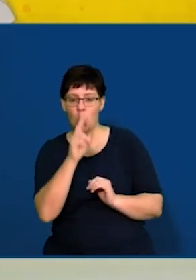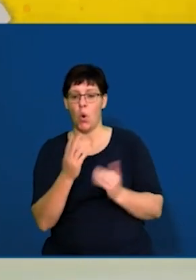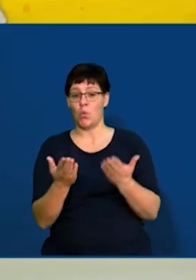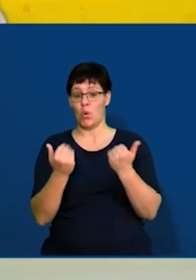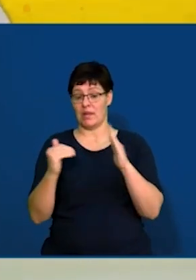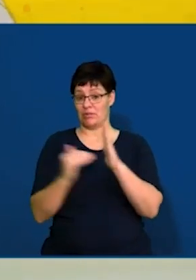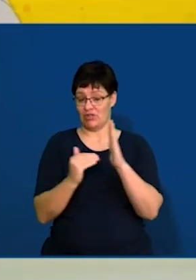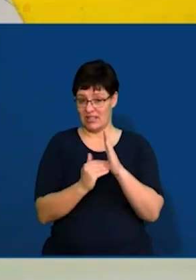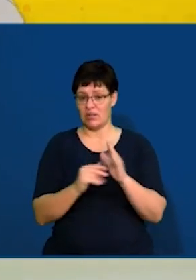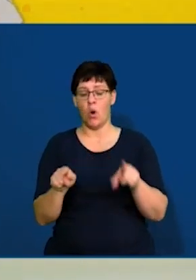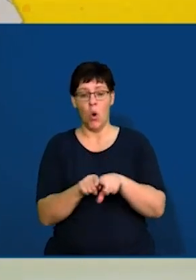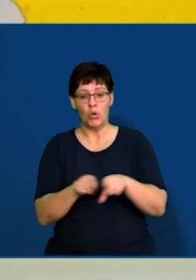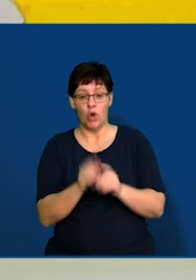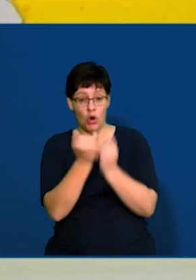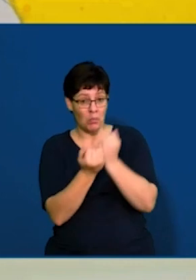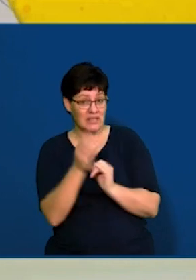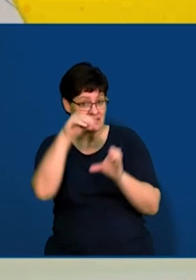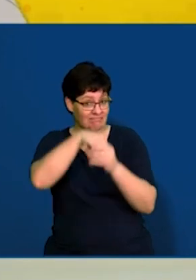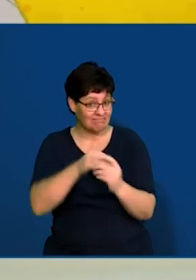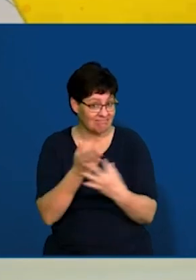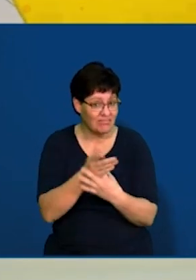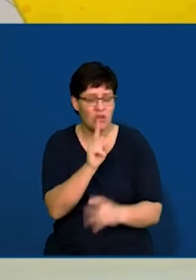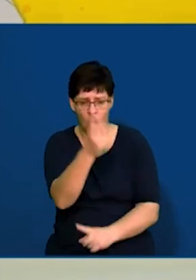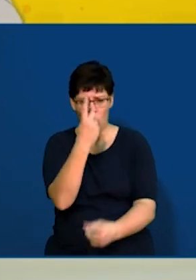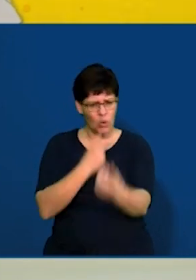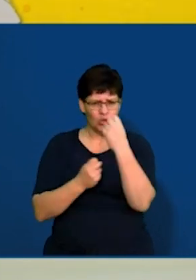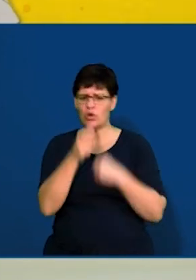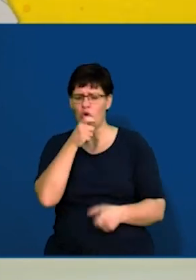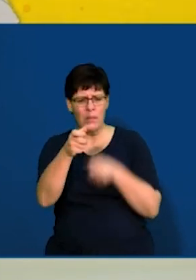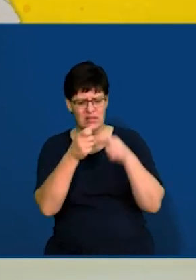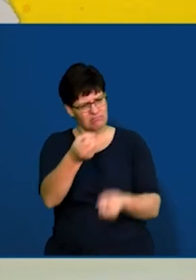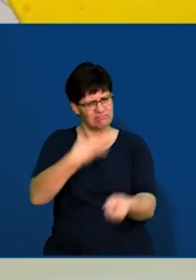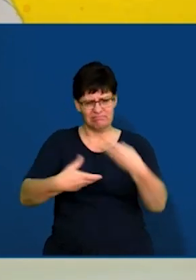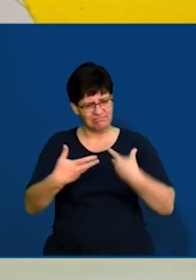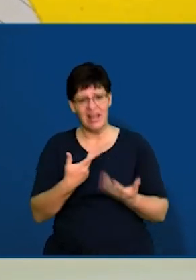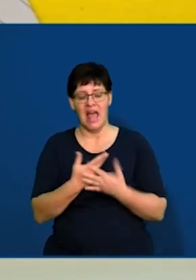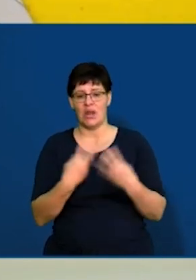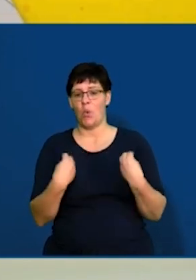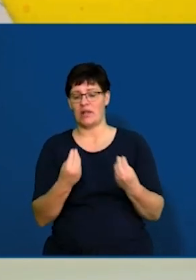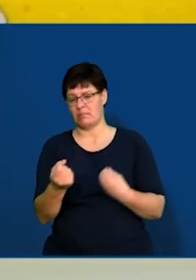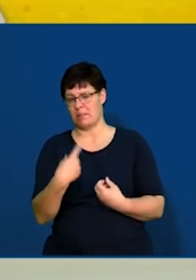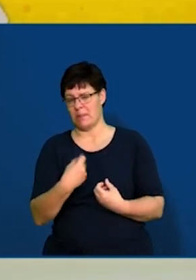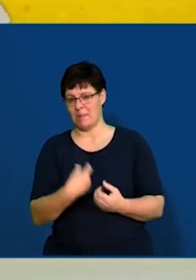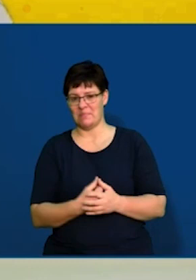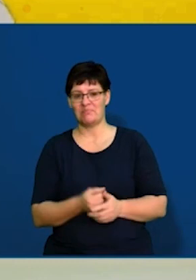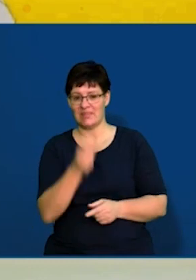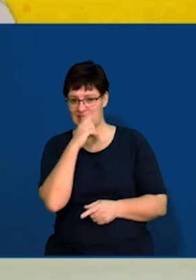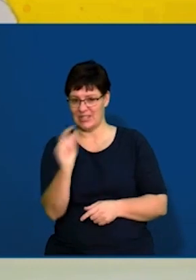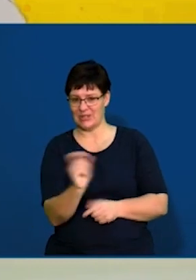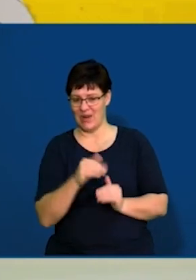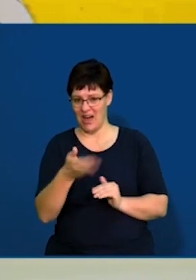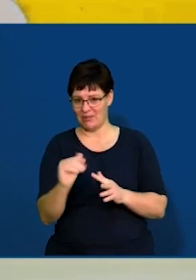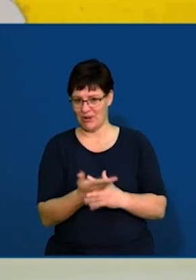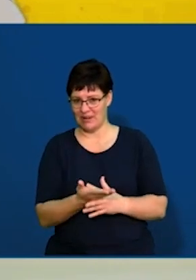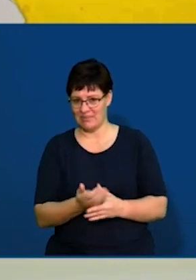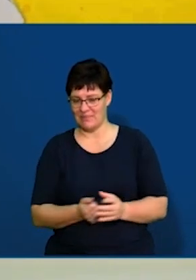Wazimatrix, as well as enter that competition. Send us your questions and comments, as well as hit us up on our WhatsApp line. We'll see you straight after the